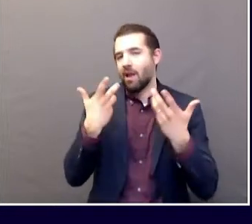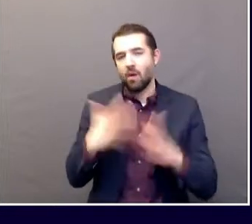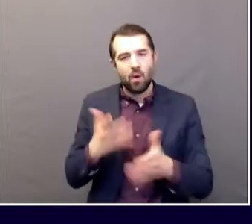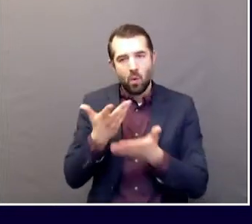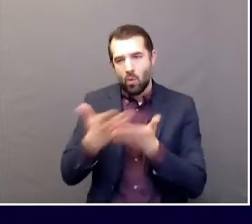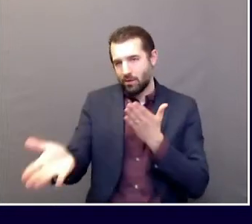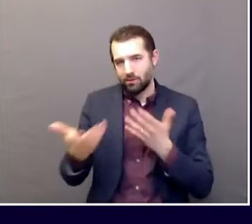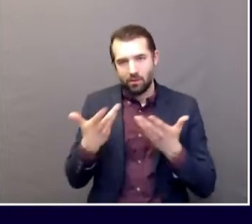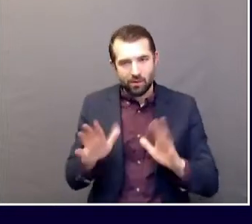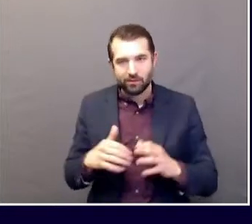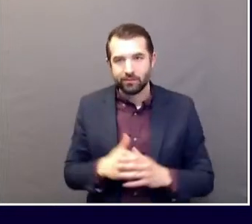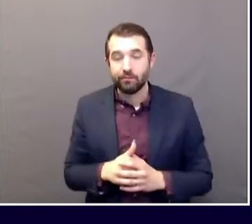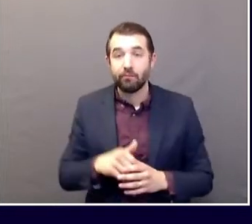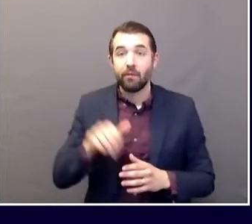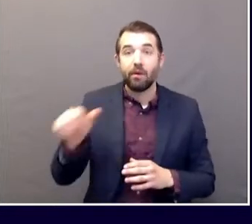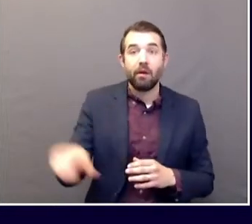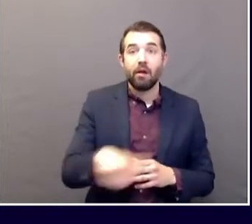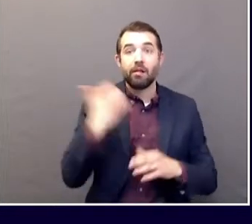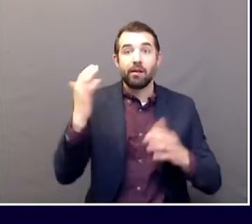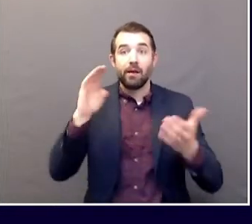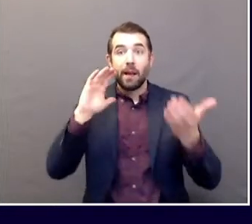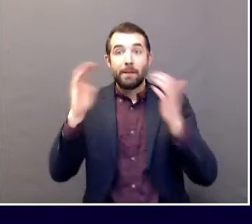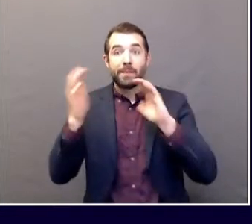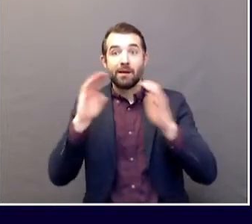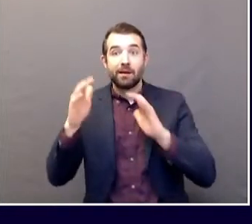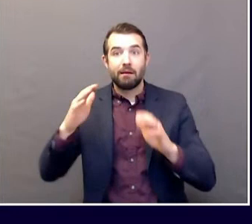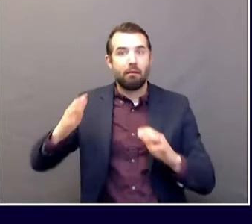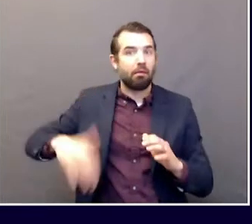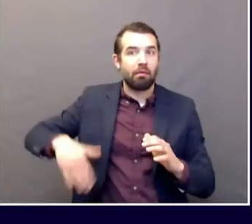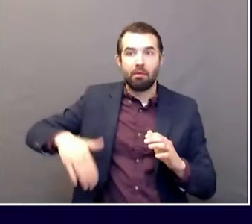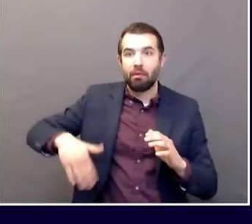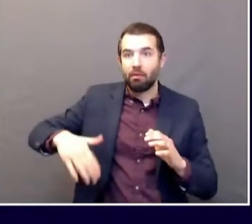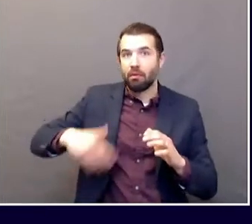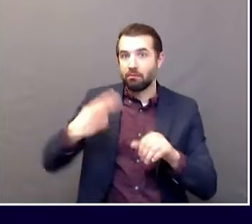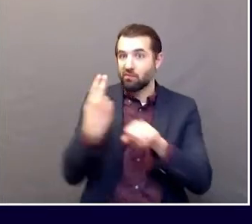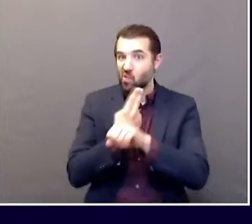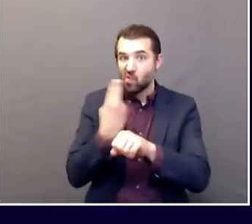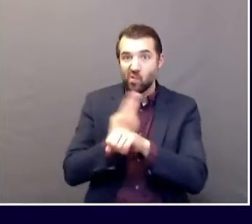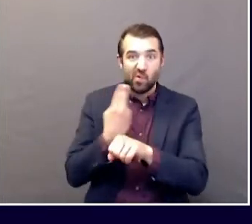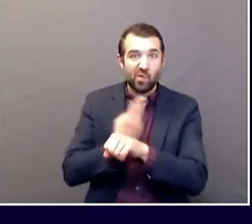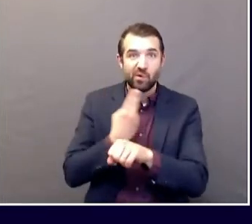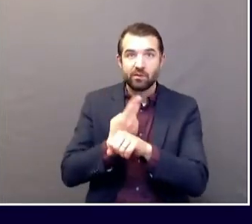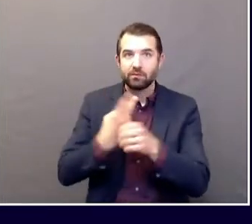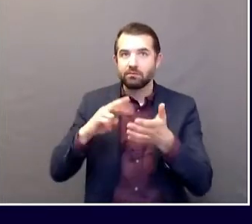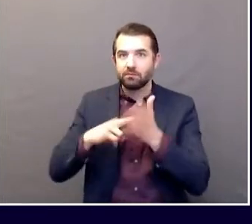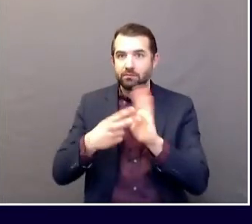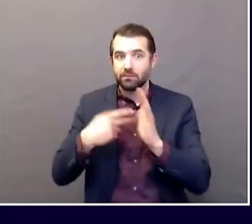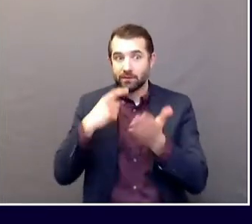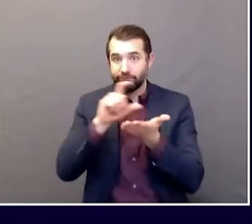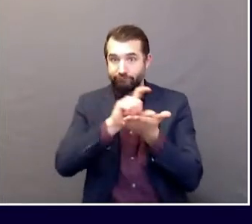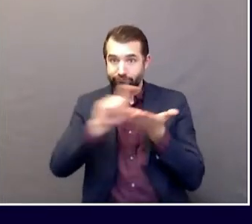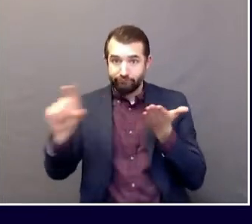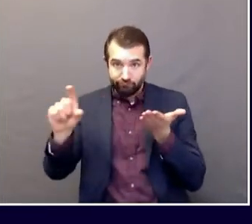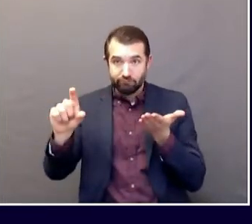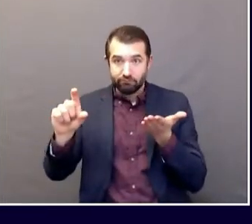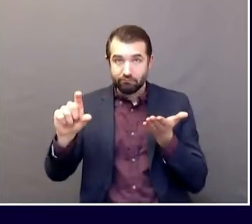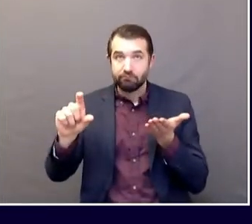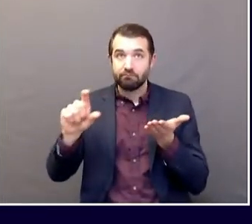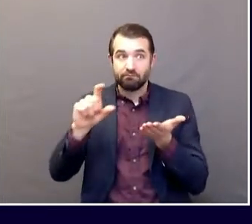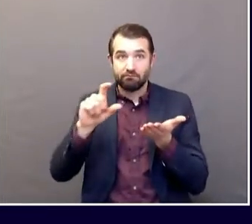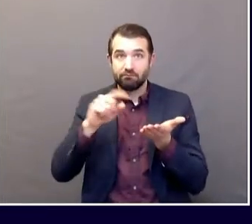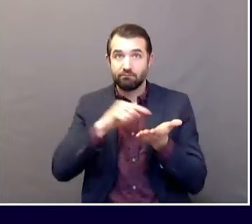dose. We will find those and we will move them to a place that can use them. A wasted dose is one in which the clock is ticking.